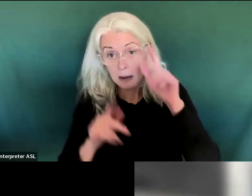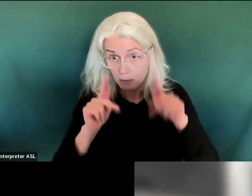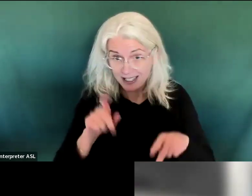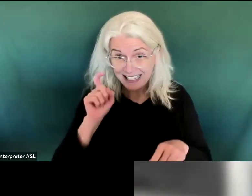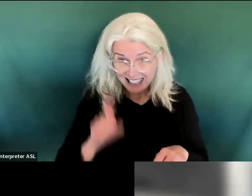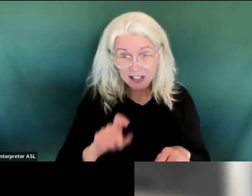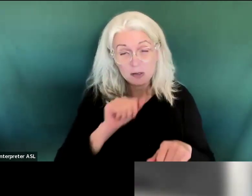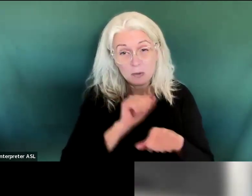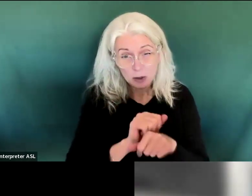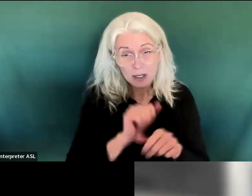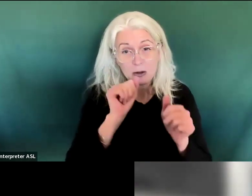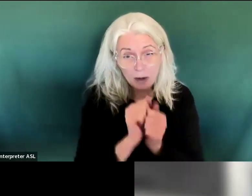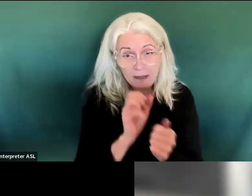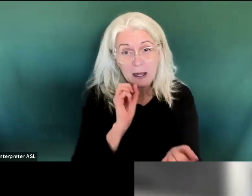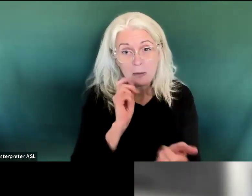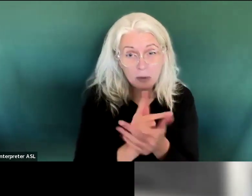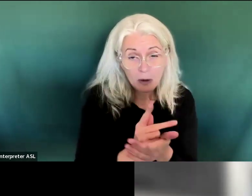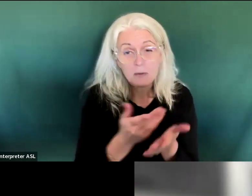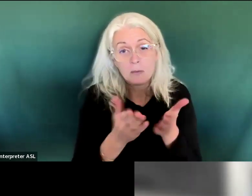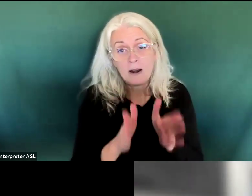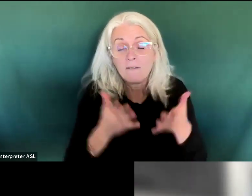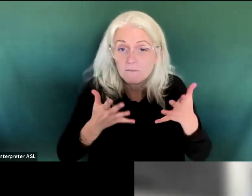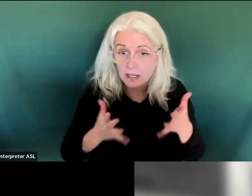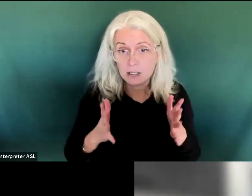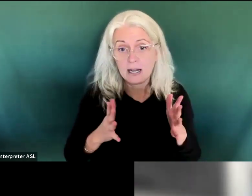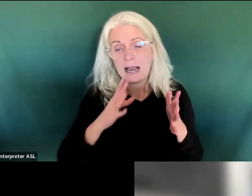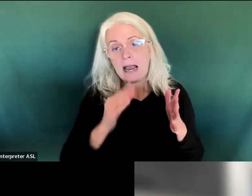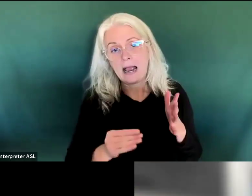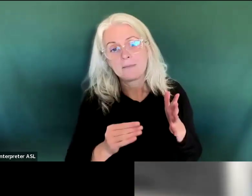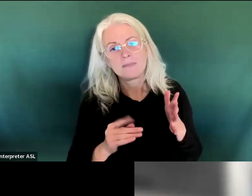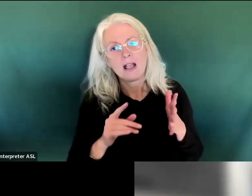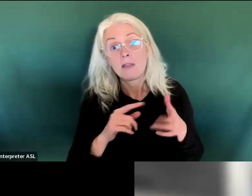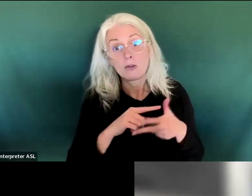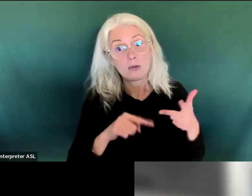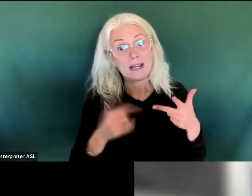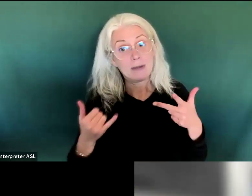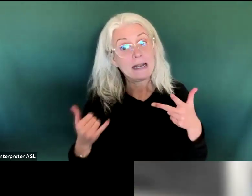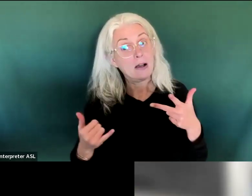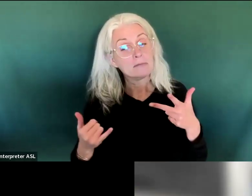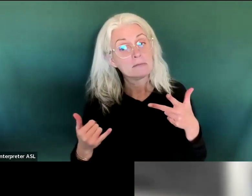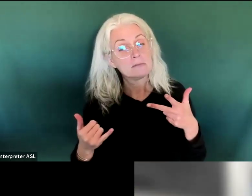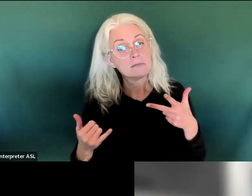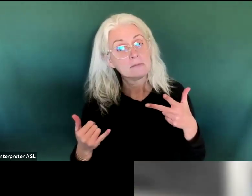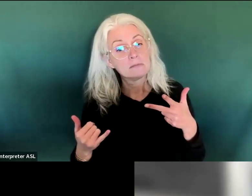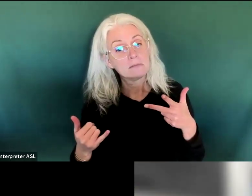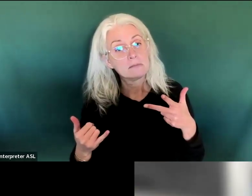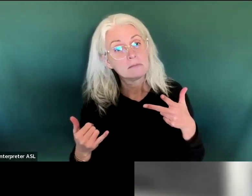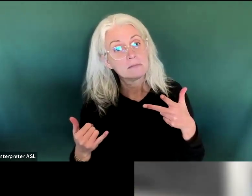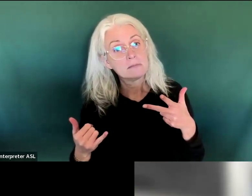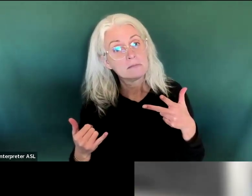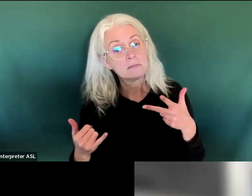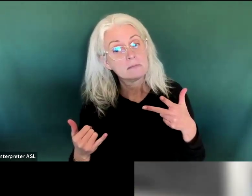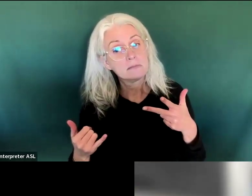to be working with a provider that is already approved. And as Loy mentioned, there are 3 currently. So as